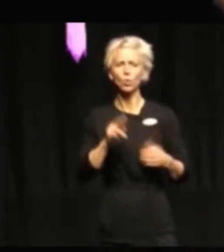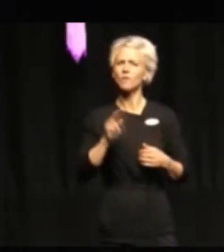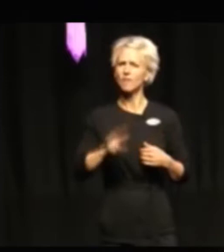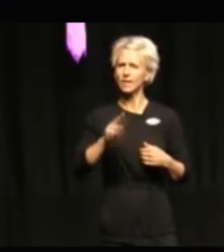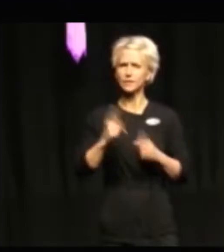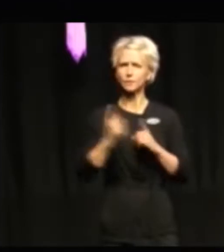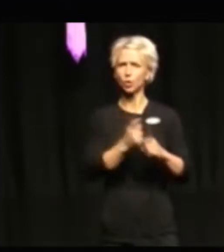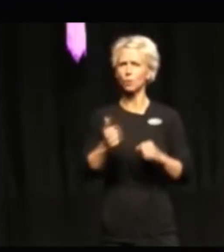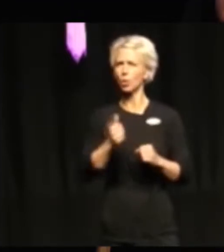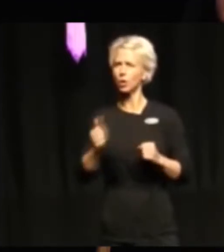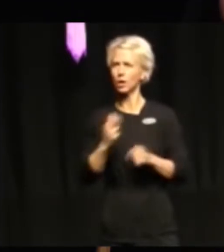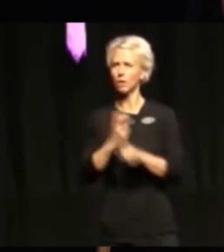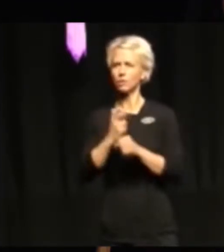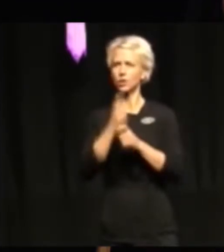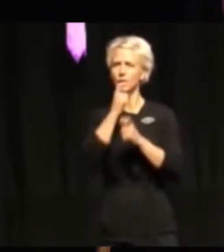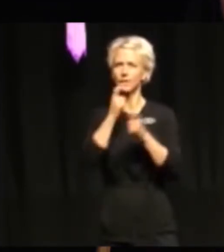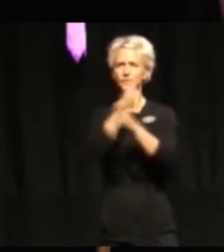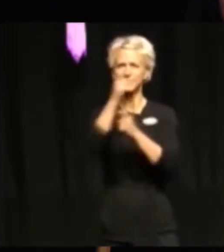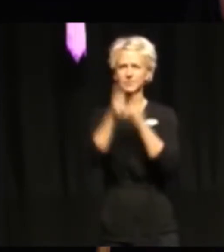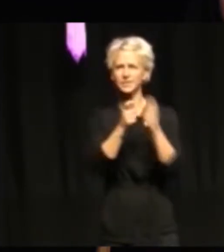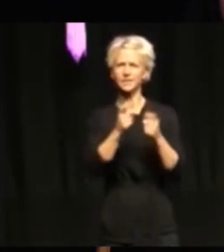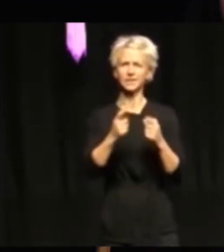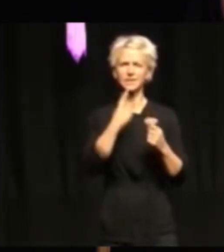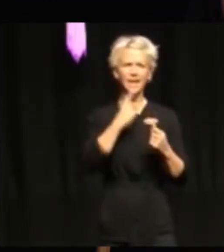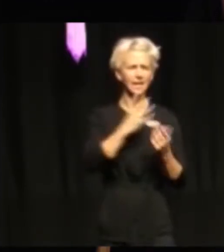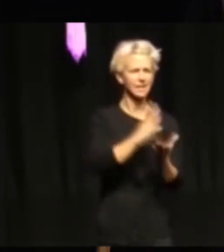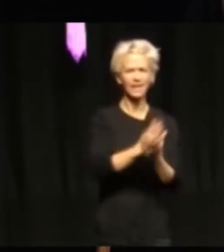this word. Yeah. A whole bunch of us in New York,